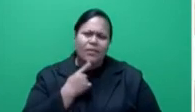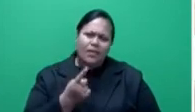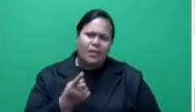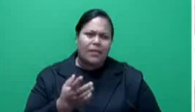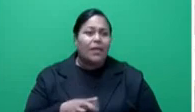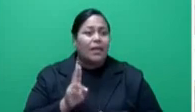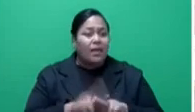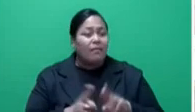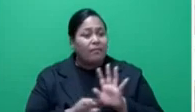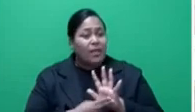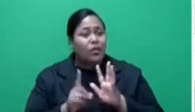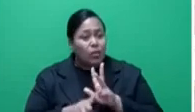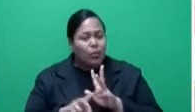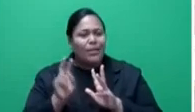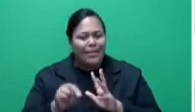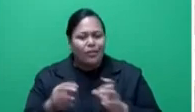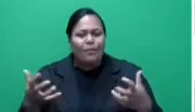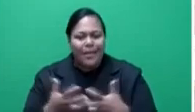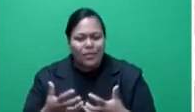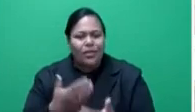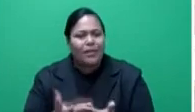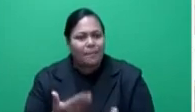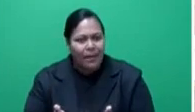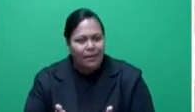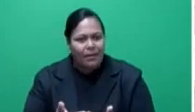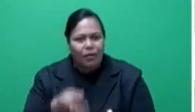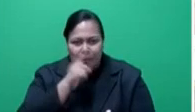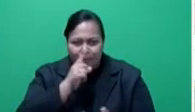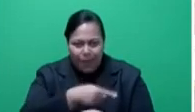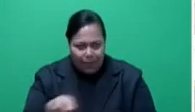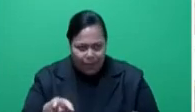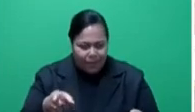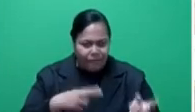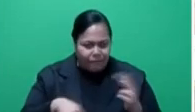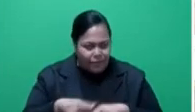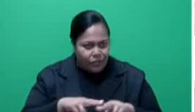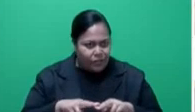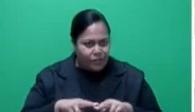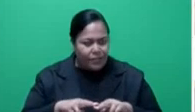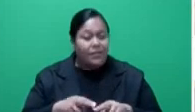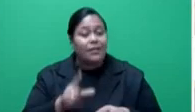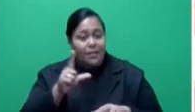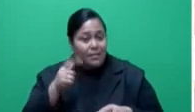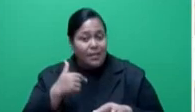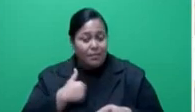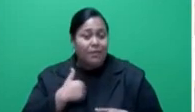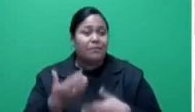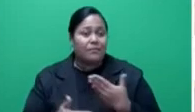the demands of the nation. A case in point, I mentioned yesterday and also today about the BPO